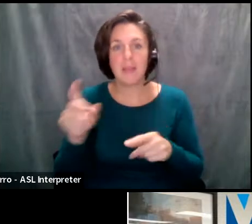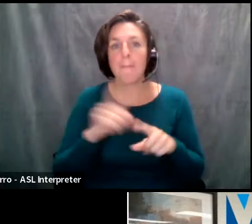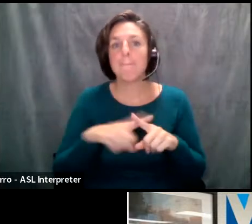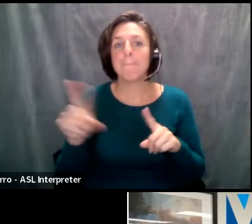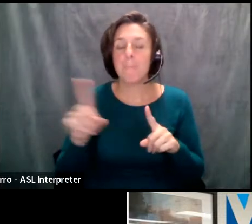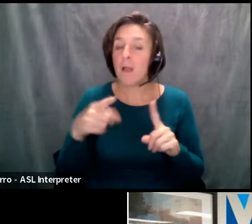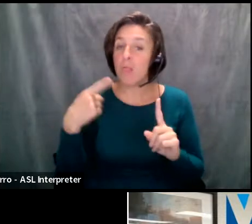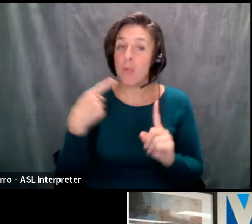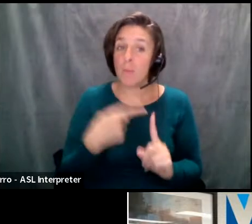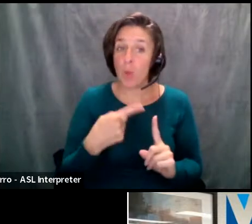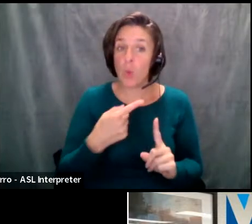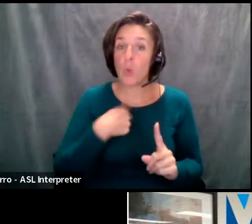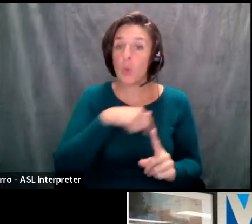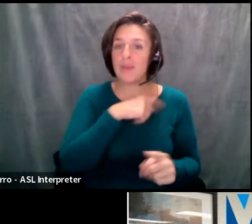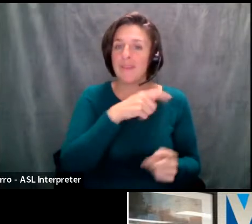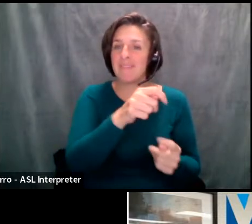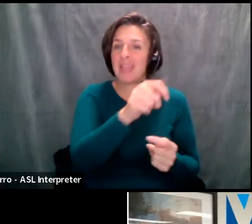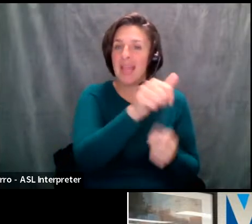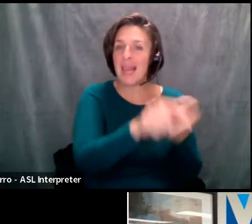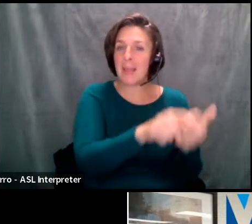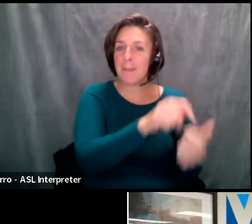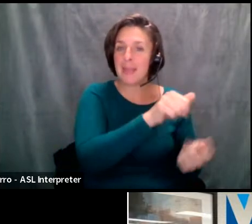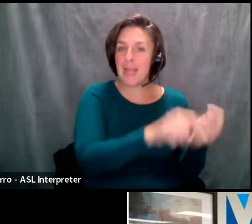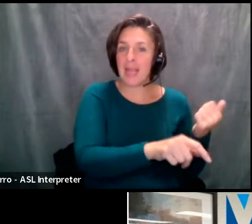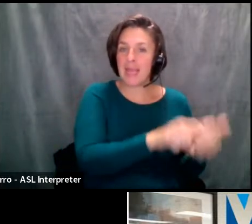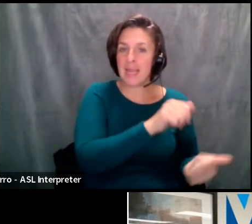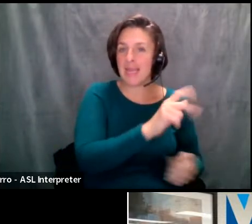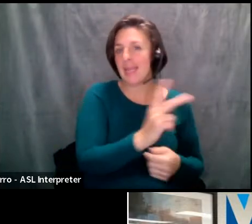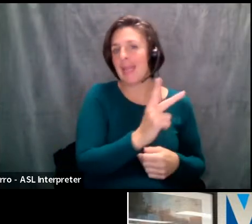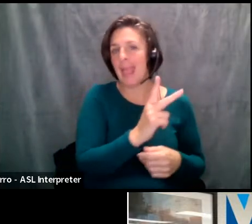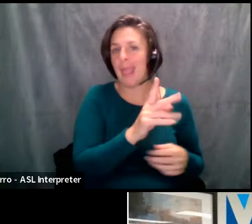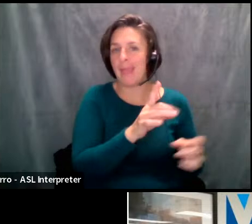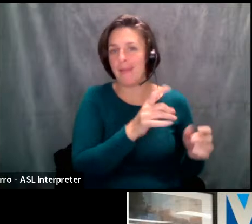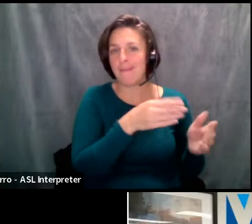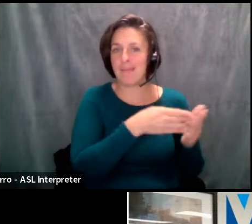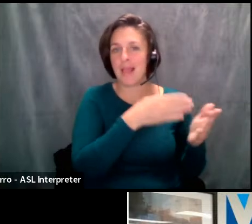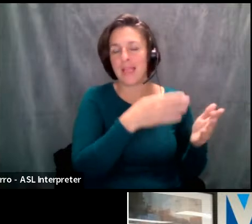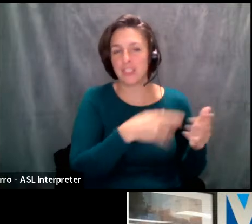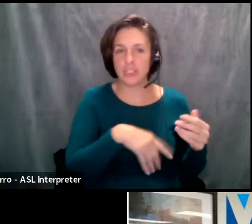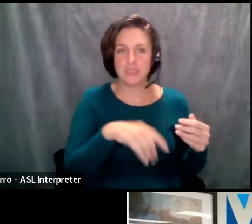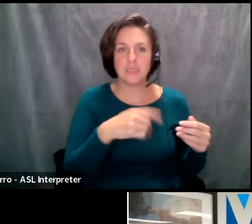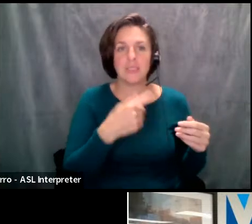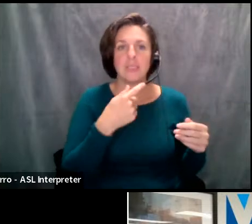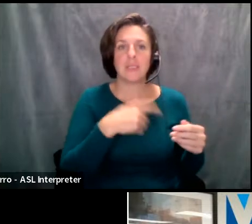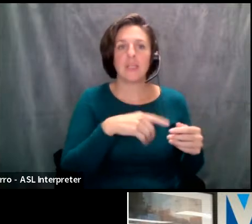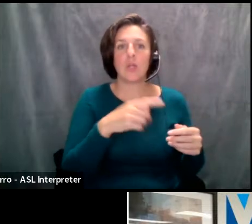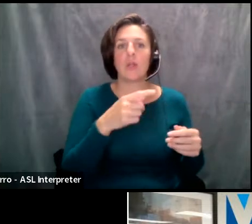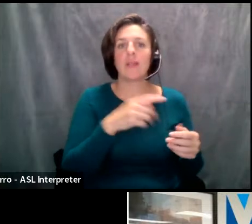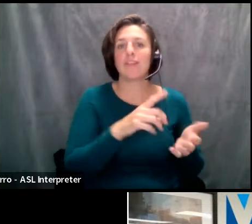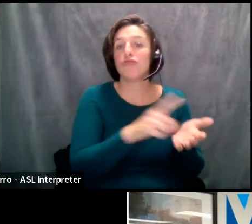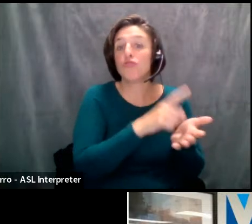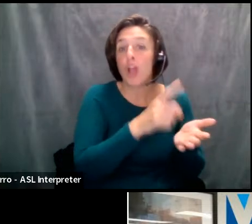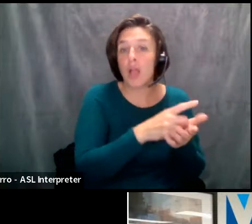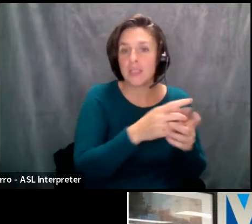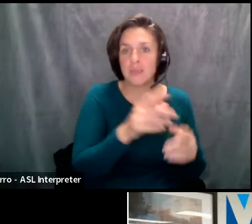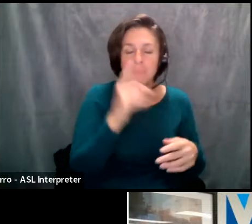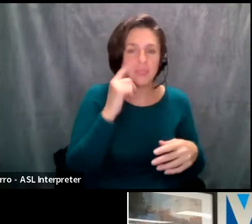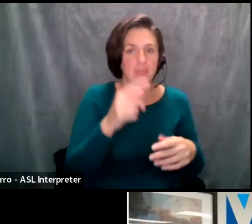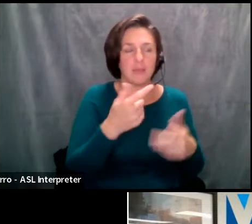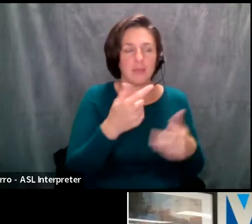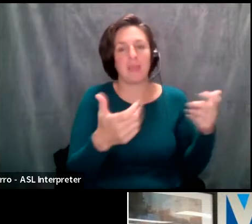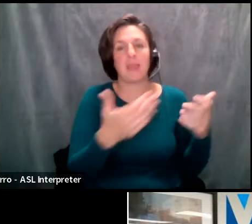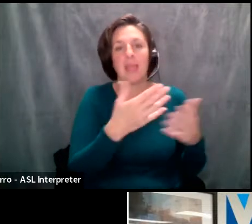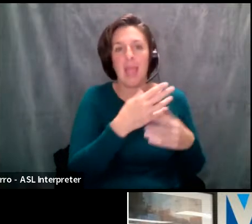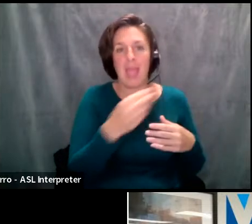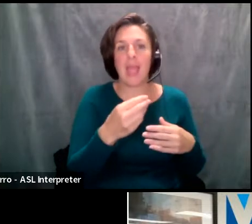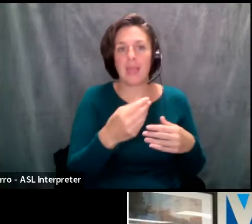that we've eliminated K violations. We've eliminated substance from being the predominant substance use and possession